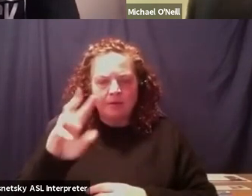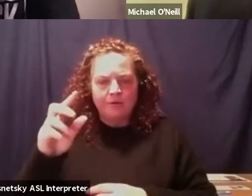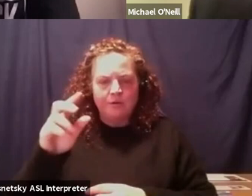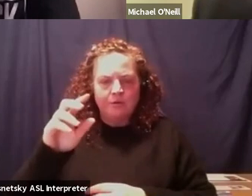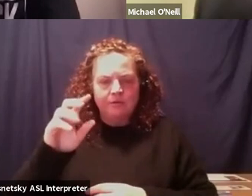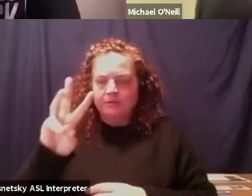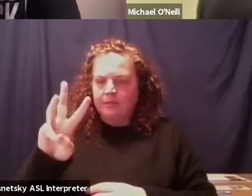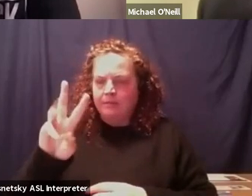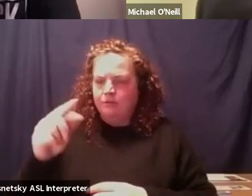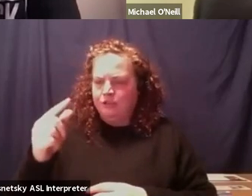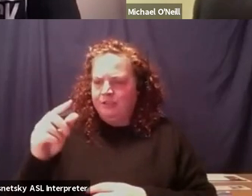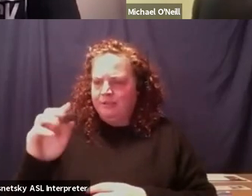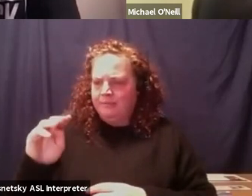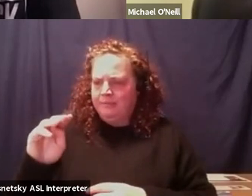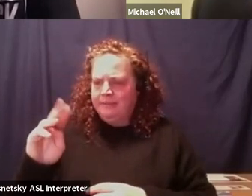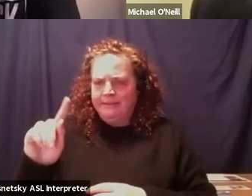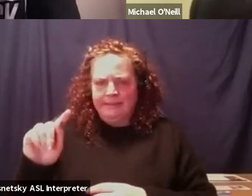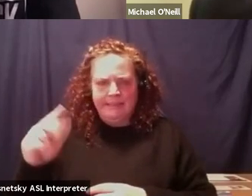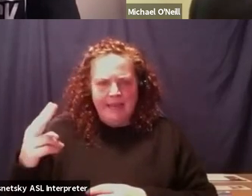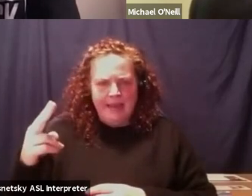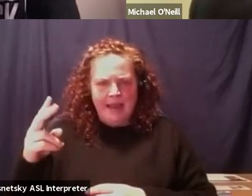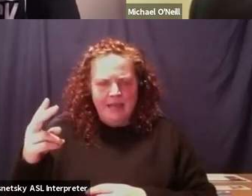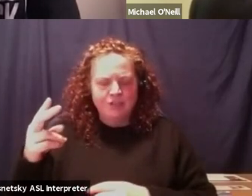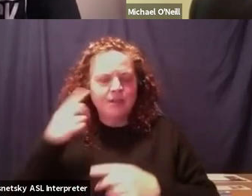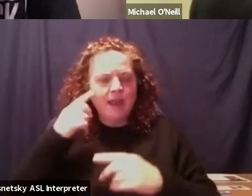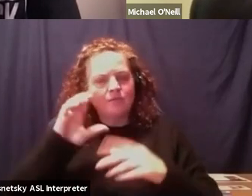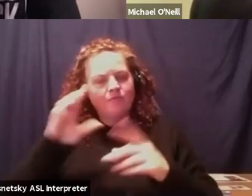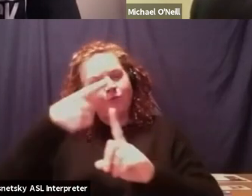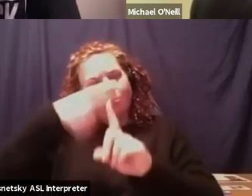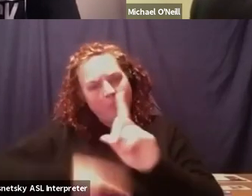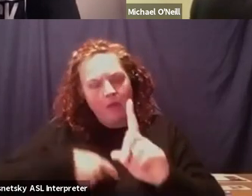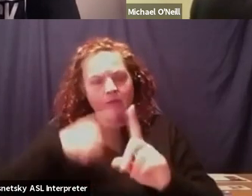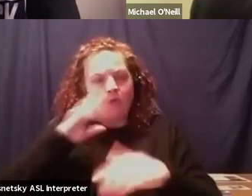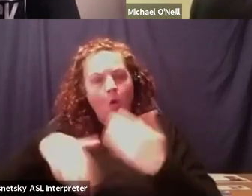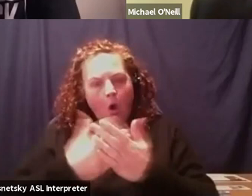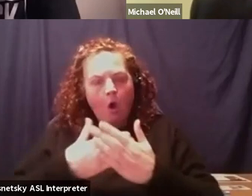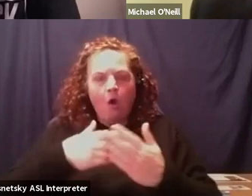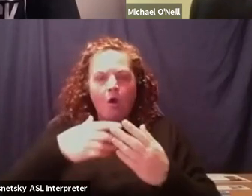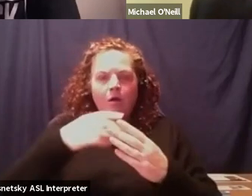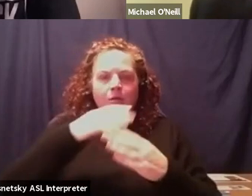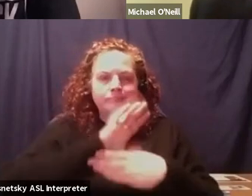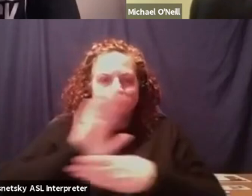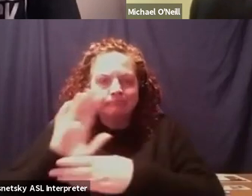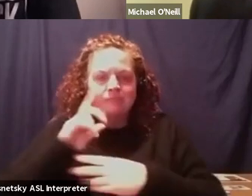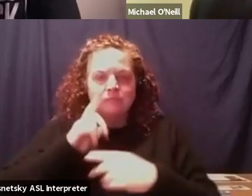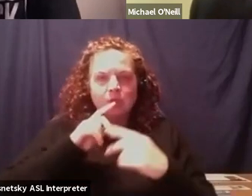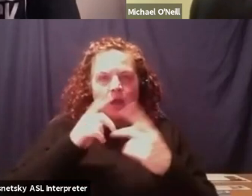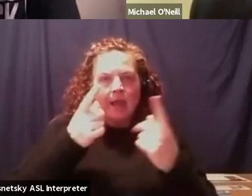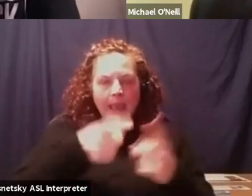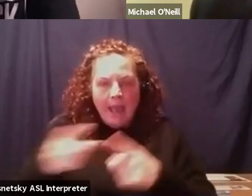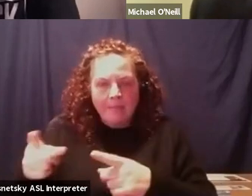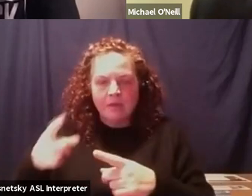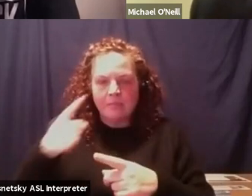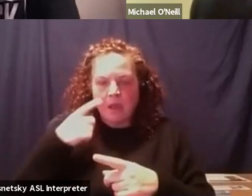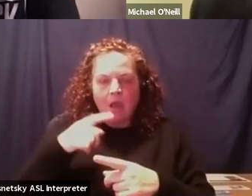featuring 28 Black history makers in 28 days to teach about the lasting contributions of 28 incredible individuals.